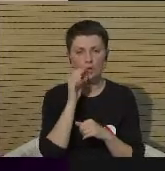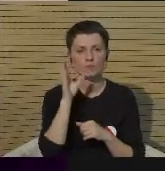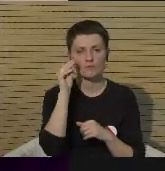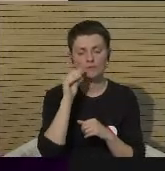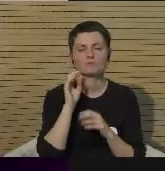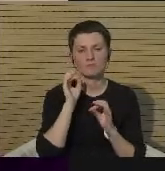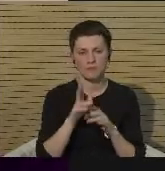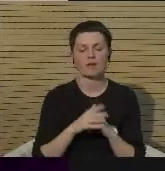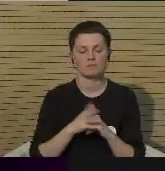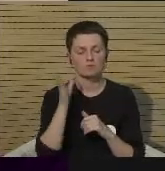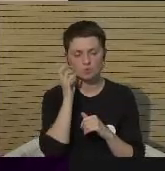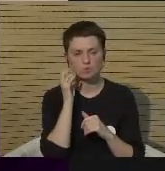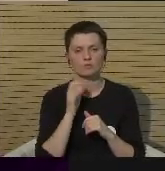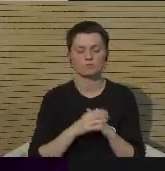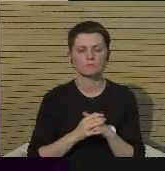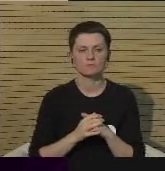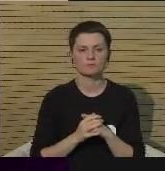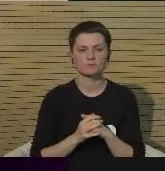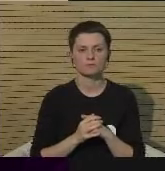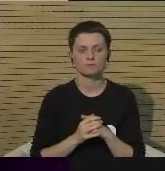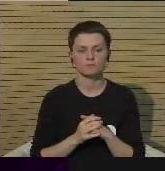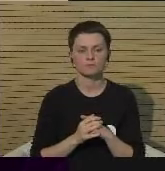Good evening. Yes, we can hear you well.